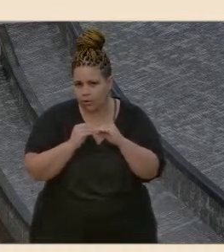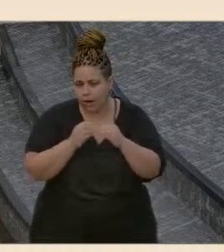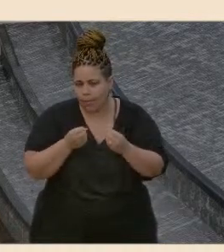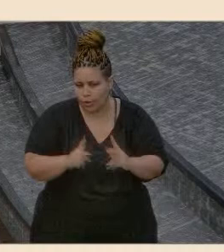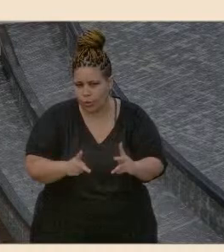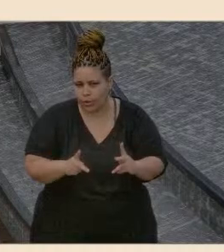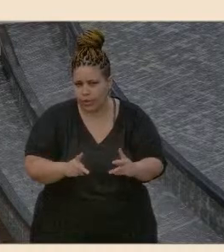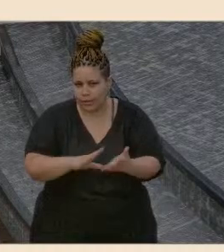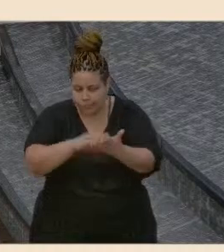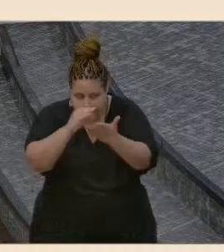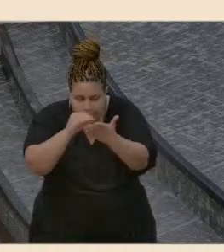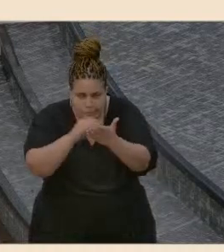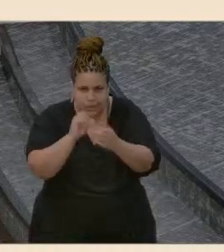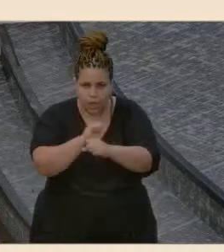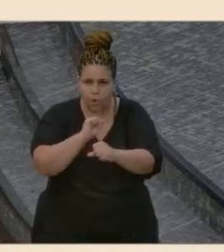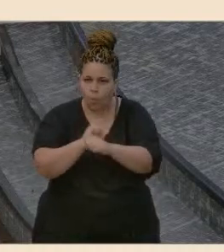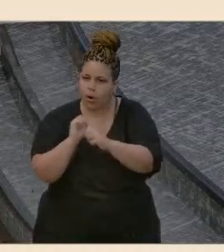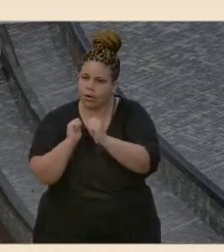right.